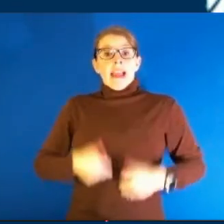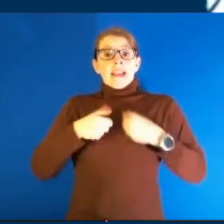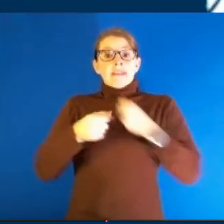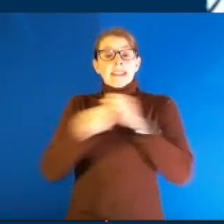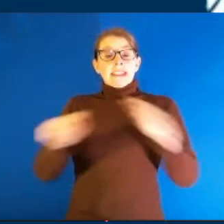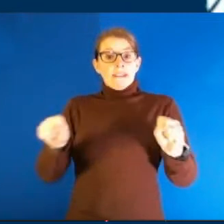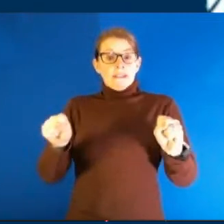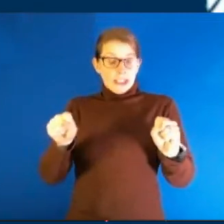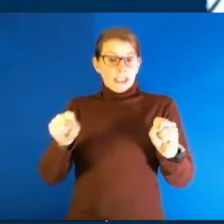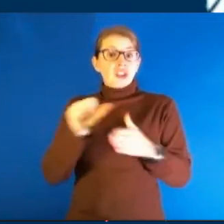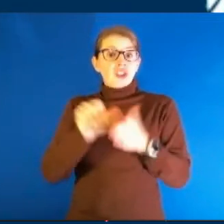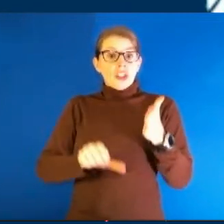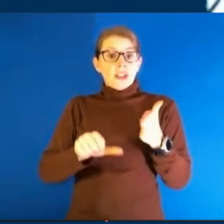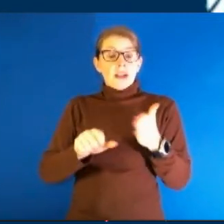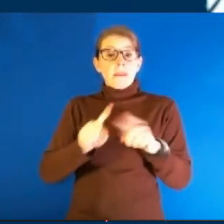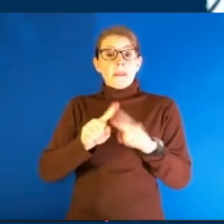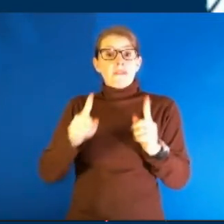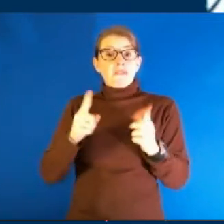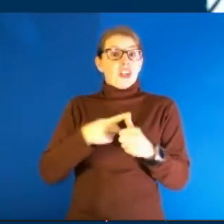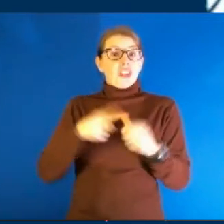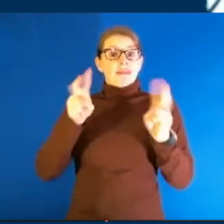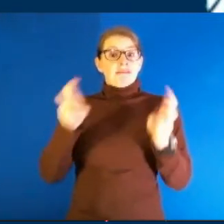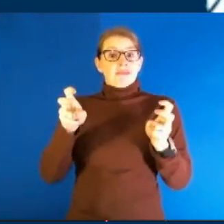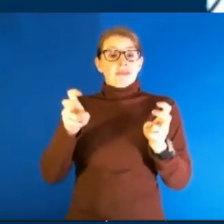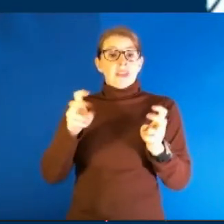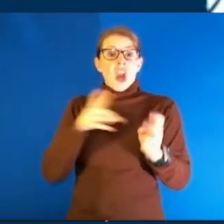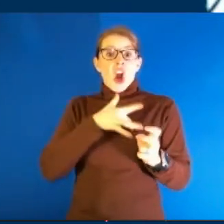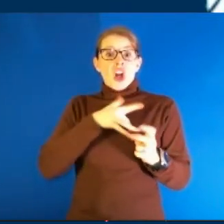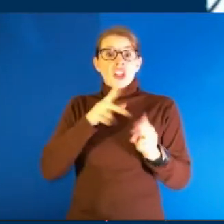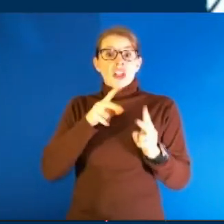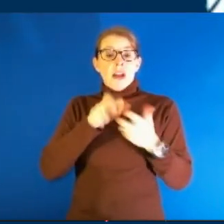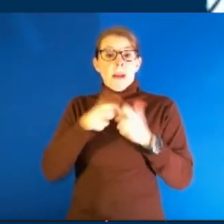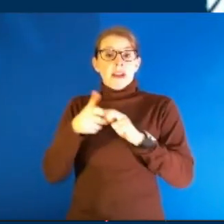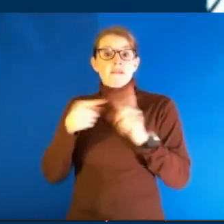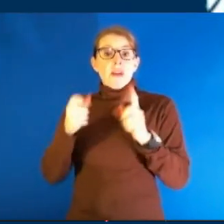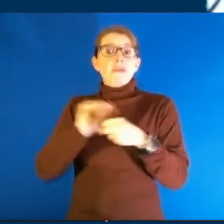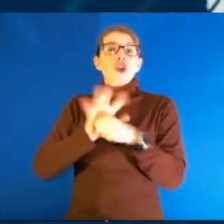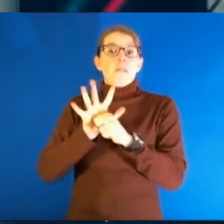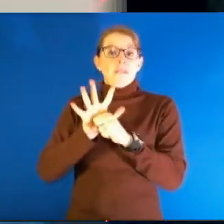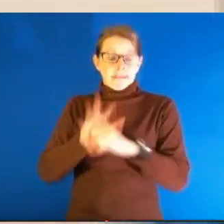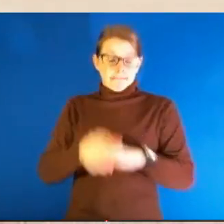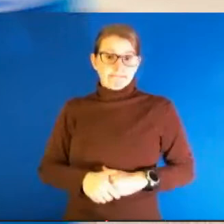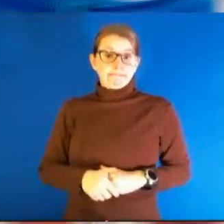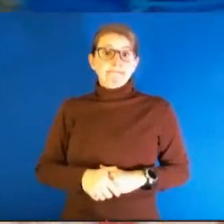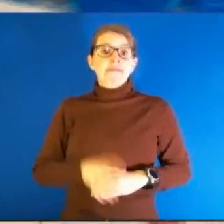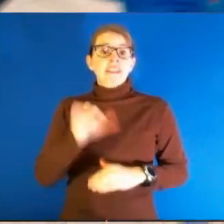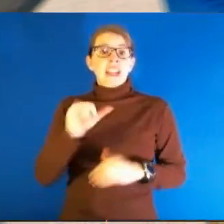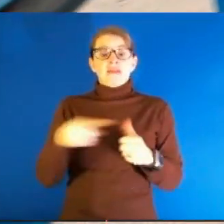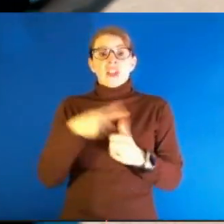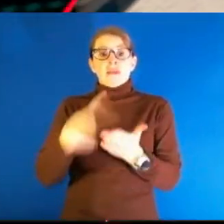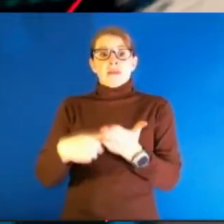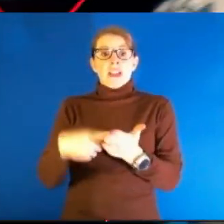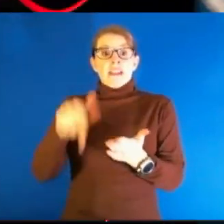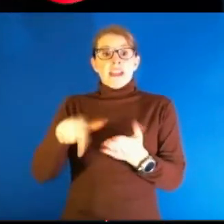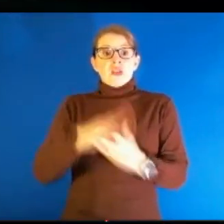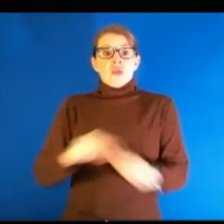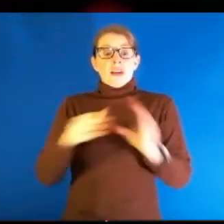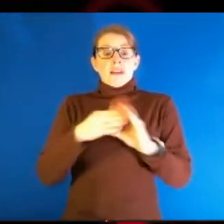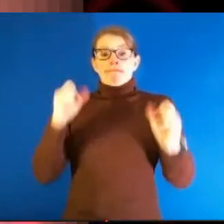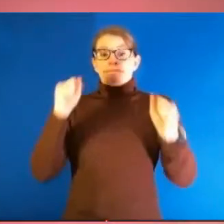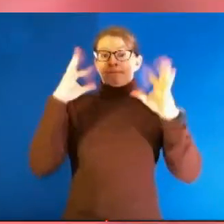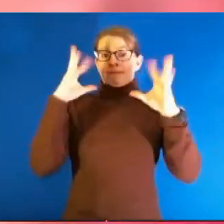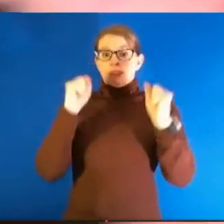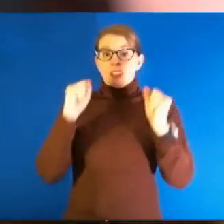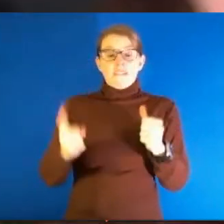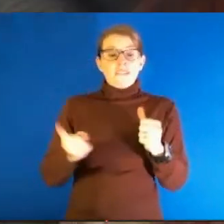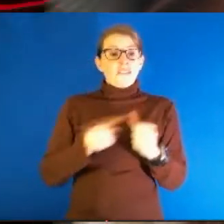however, will be a deep dive into heart complications from COVID. This story is remarkable. Our first episode